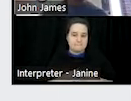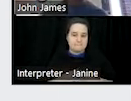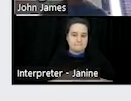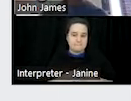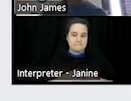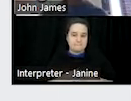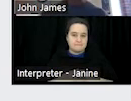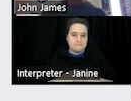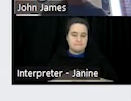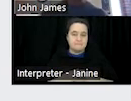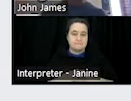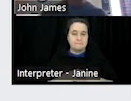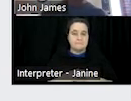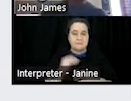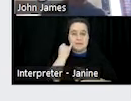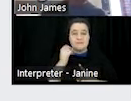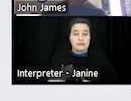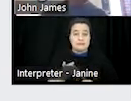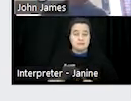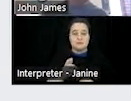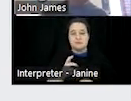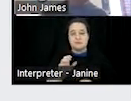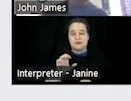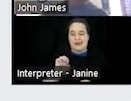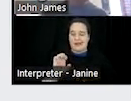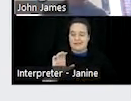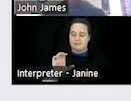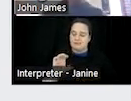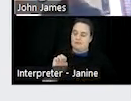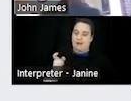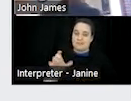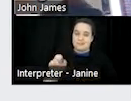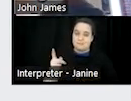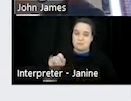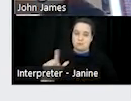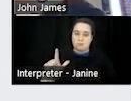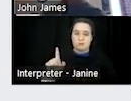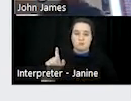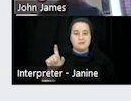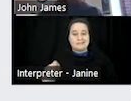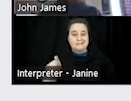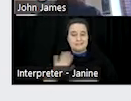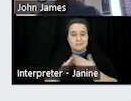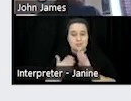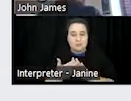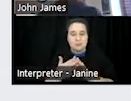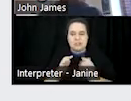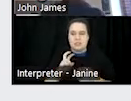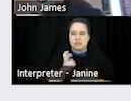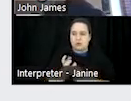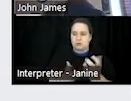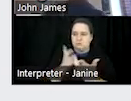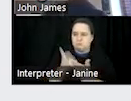exceptional needs person getting into college, it's kind of hard to let them fit in. So I think the music is what helps